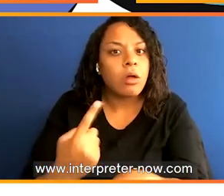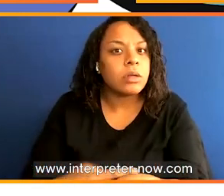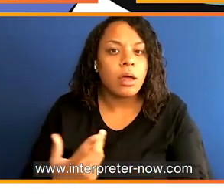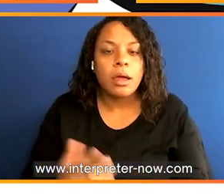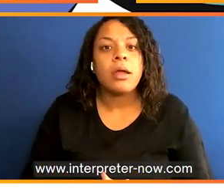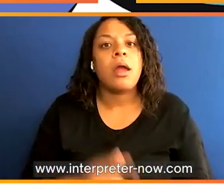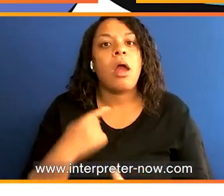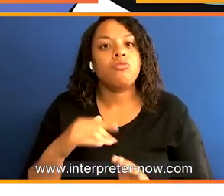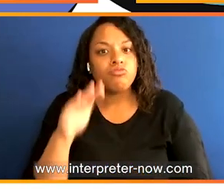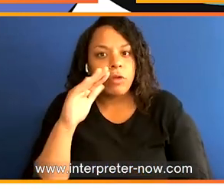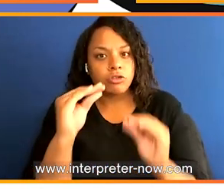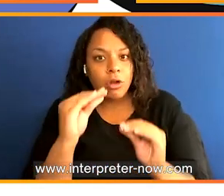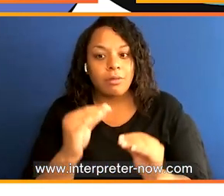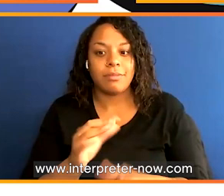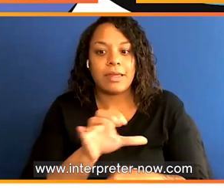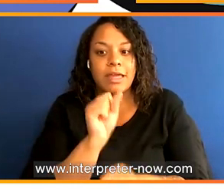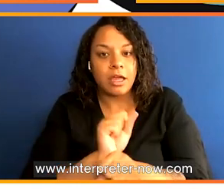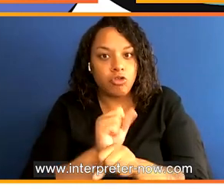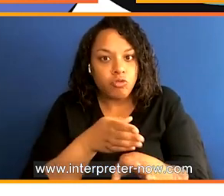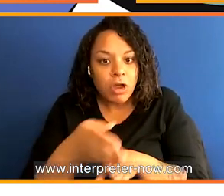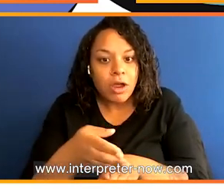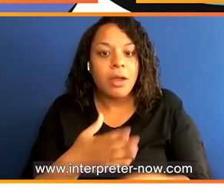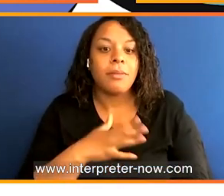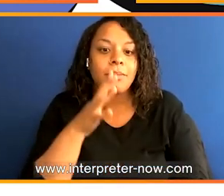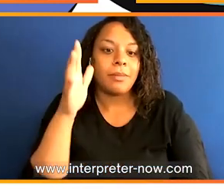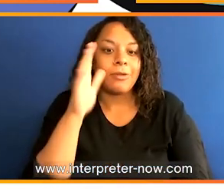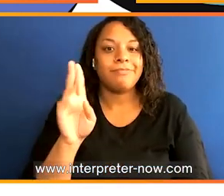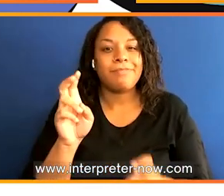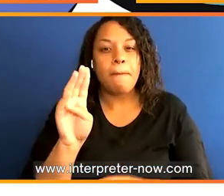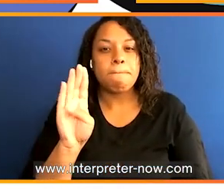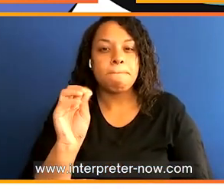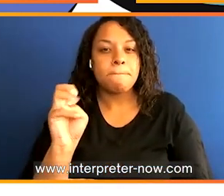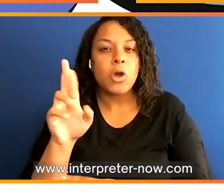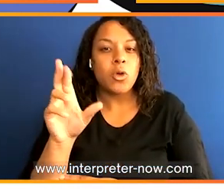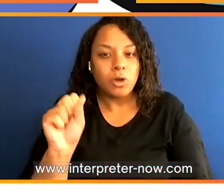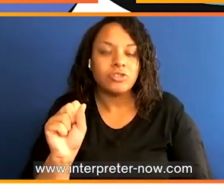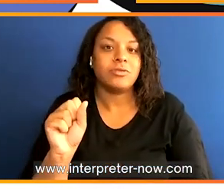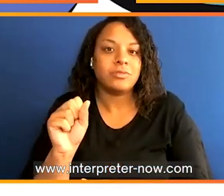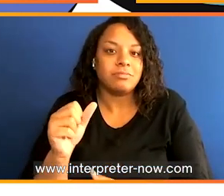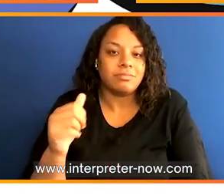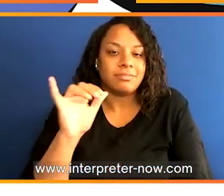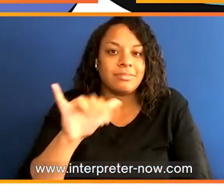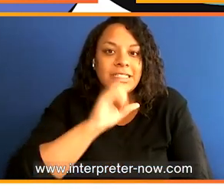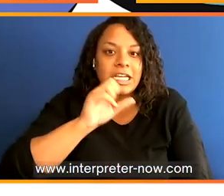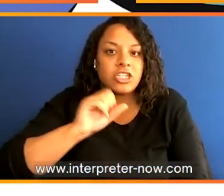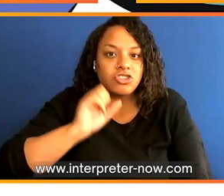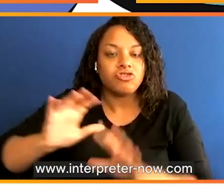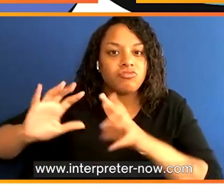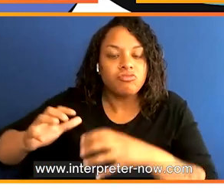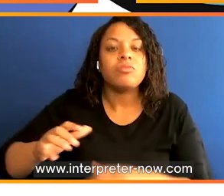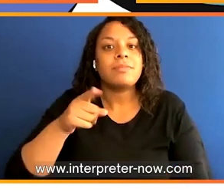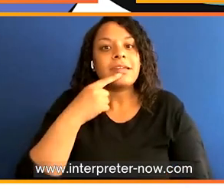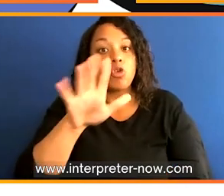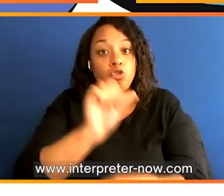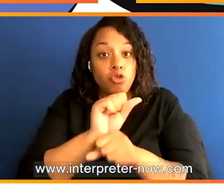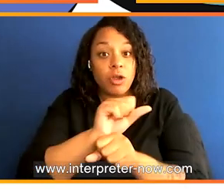raised with get a career, you know, my parents were boomers, right? And like be in that career forever at the same company.